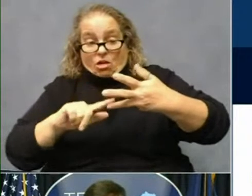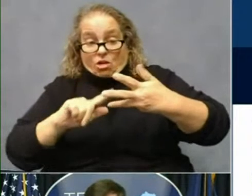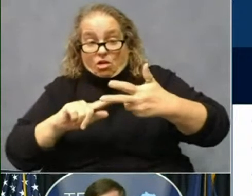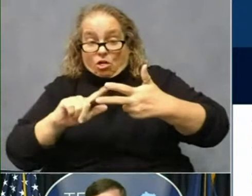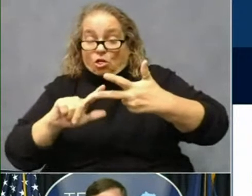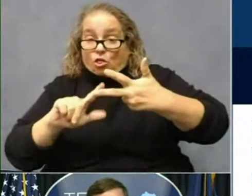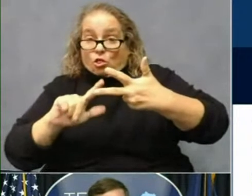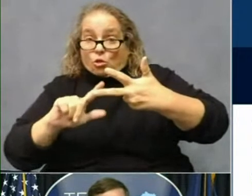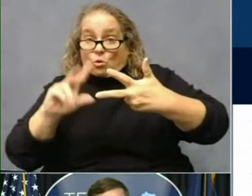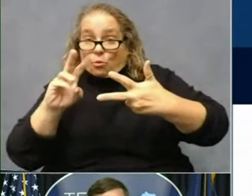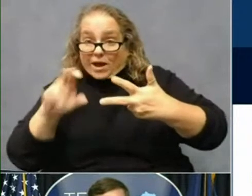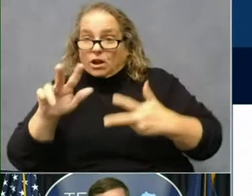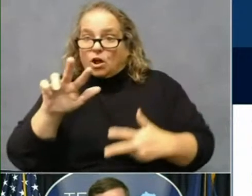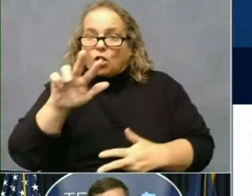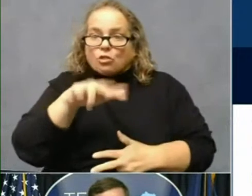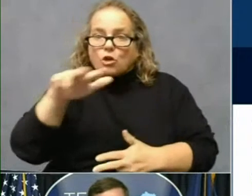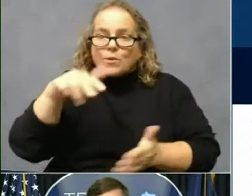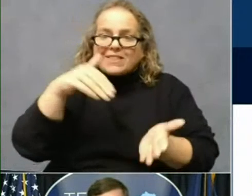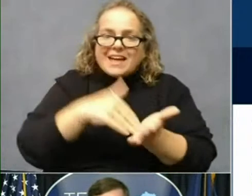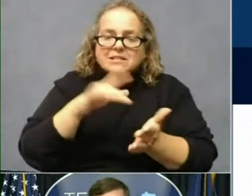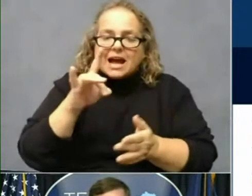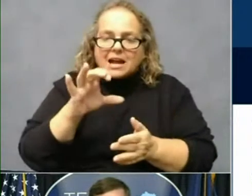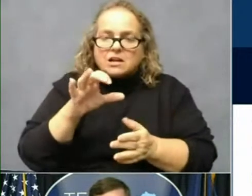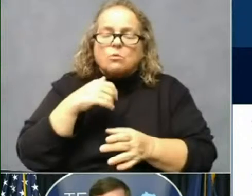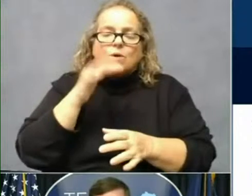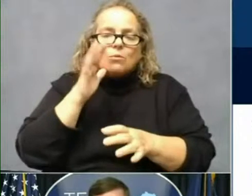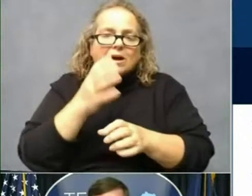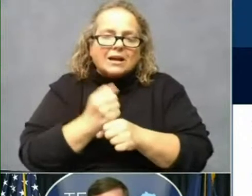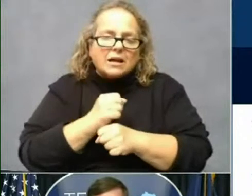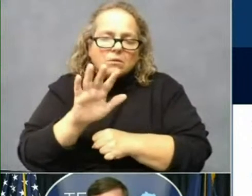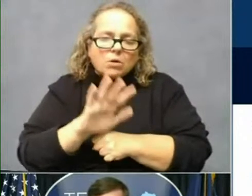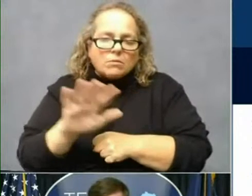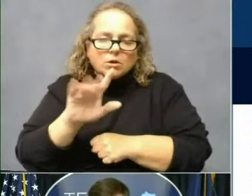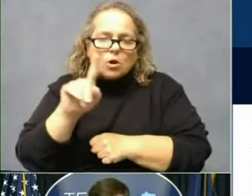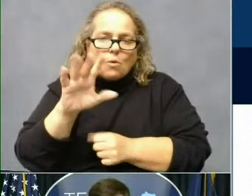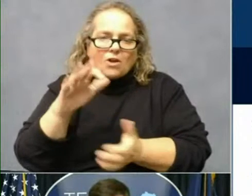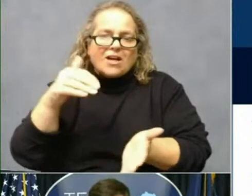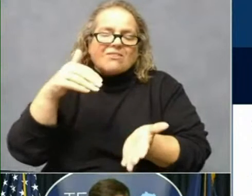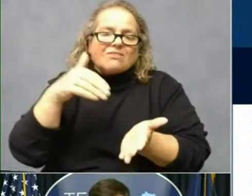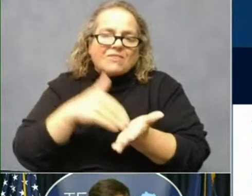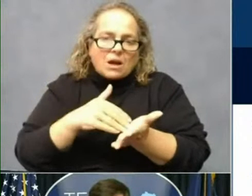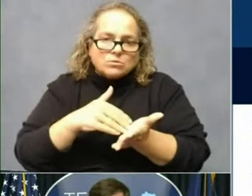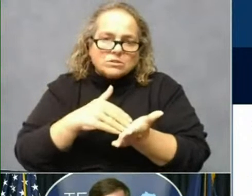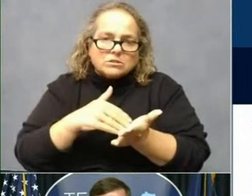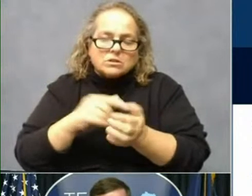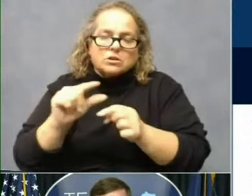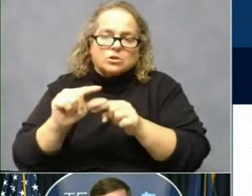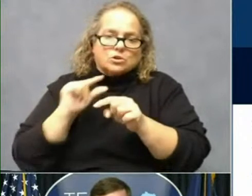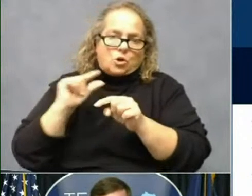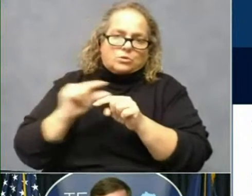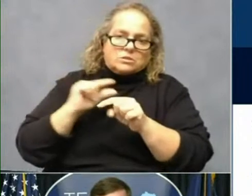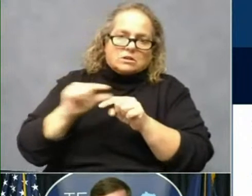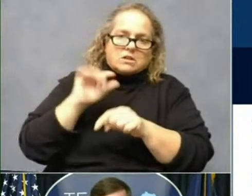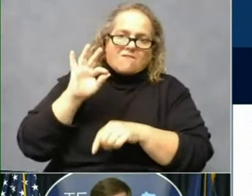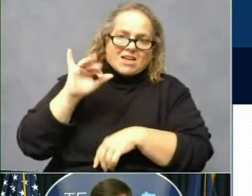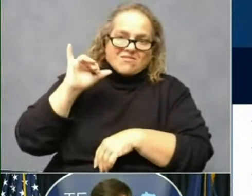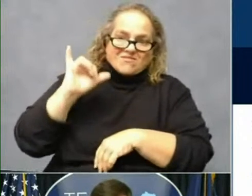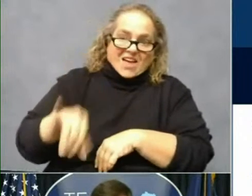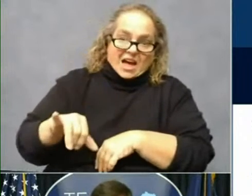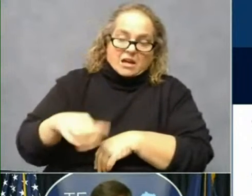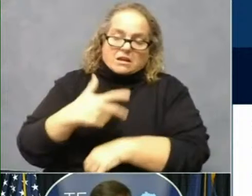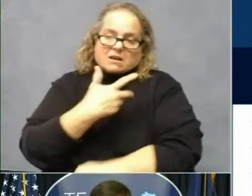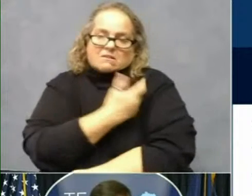33,800. So about 100,000 initial doses of the Moderna vaccine. We believe in December.